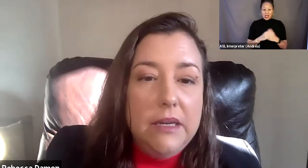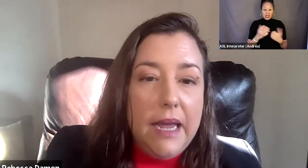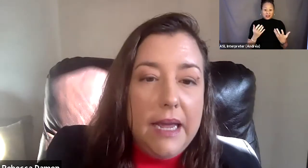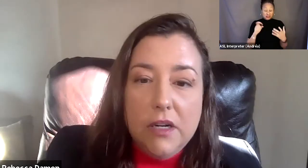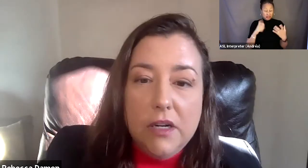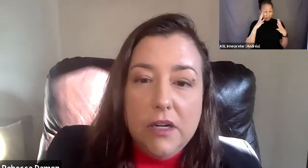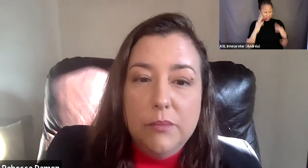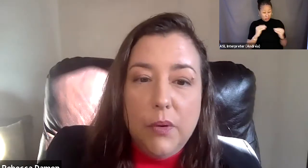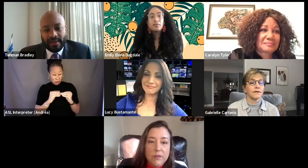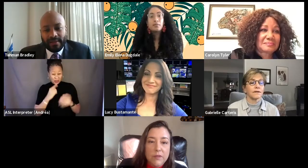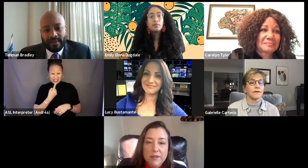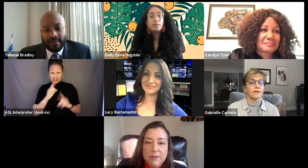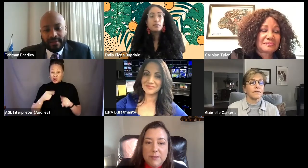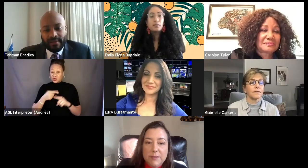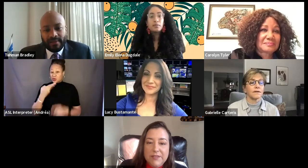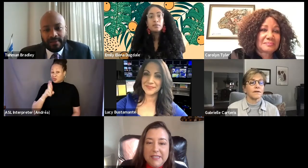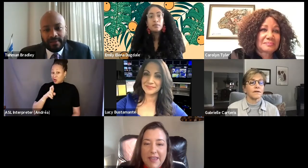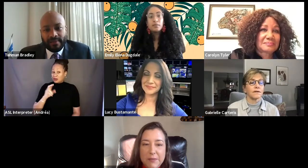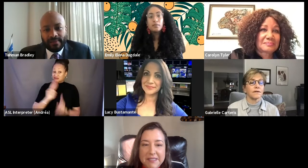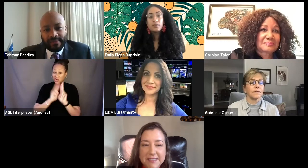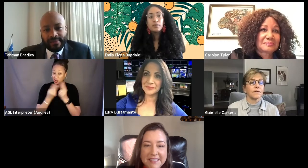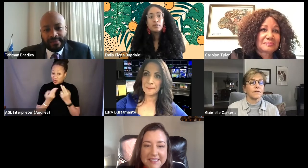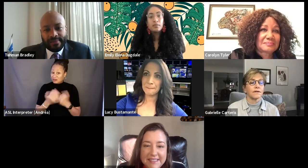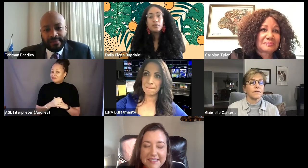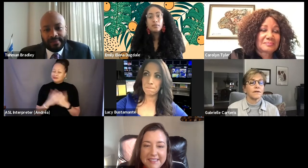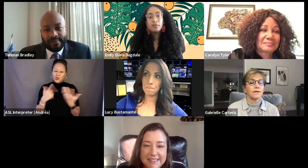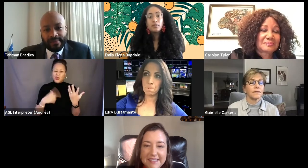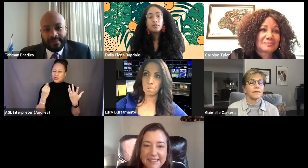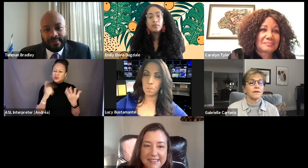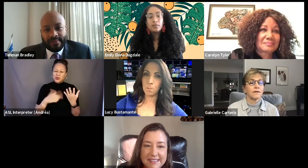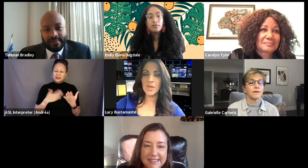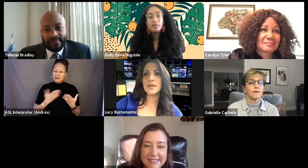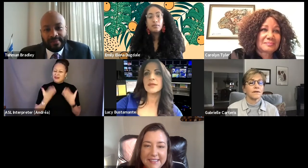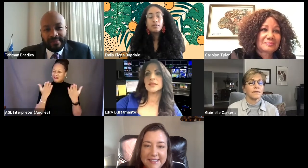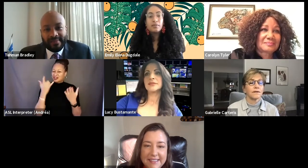union, HR, both? What's your advice on that one?